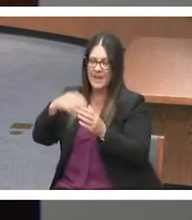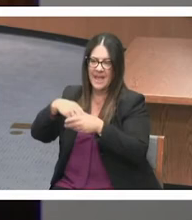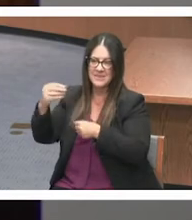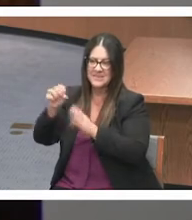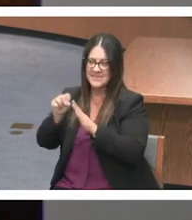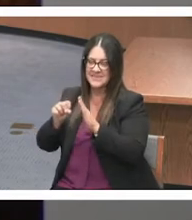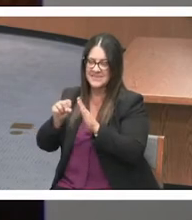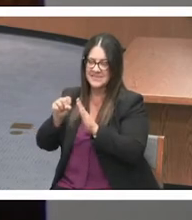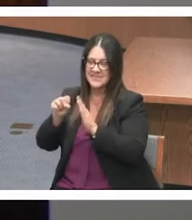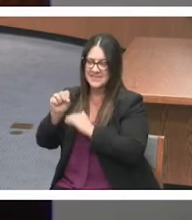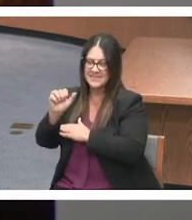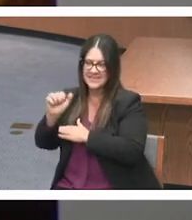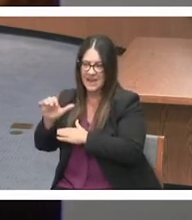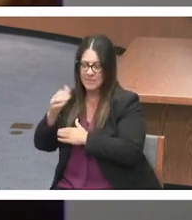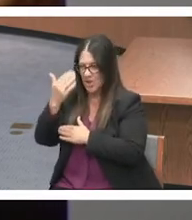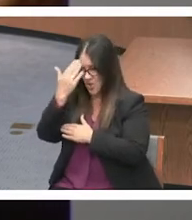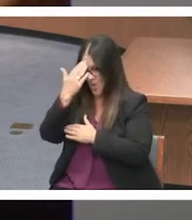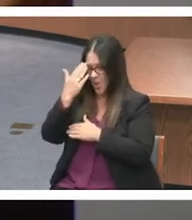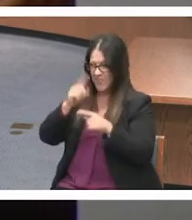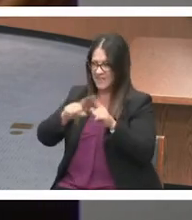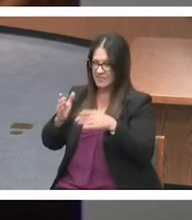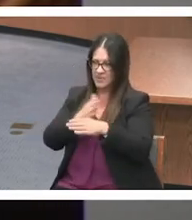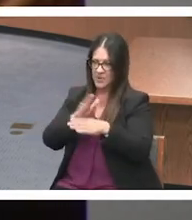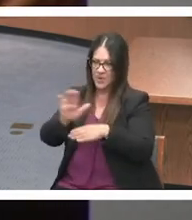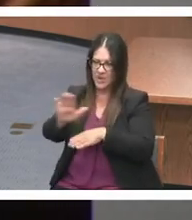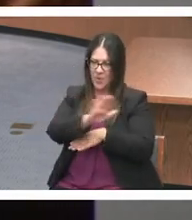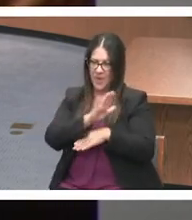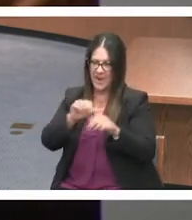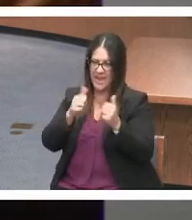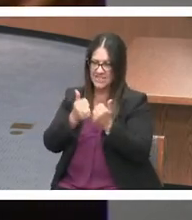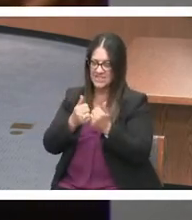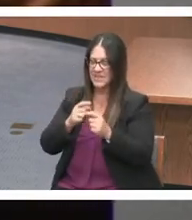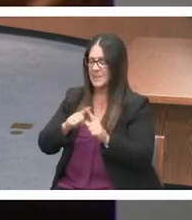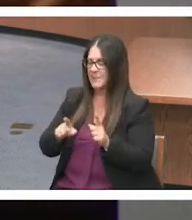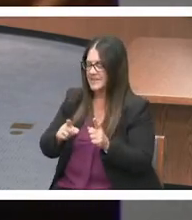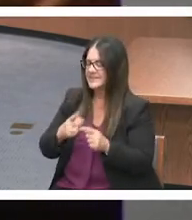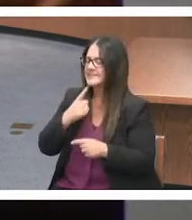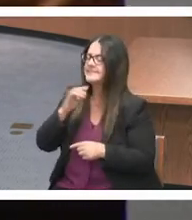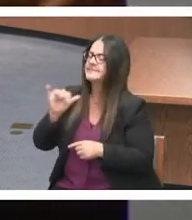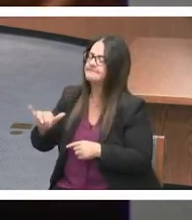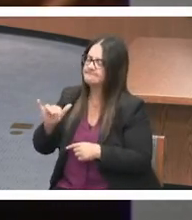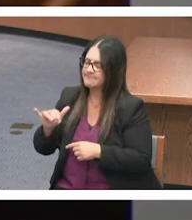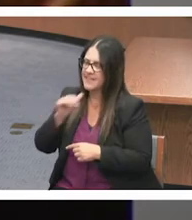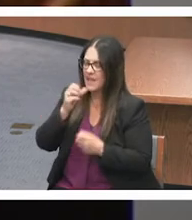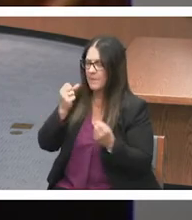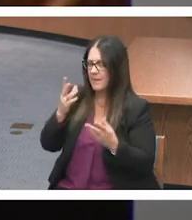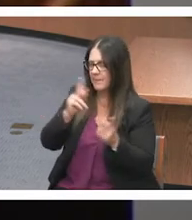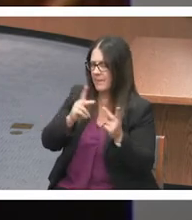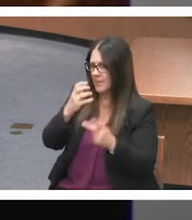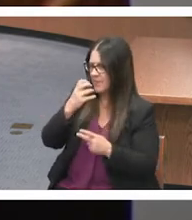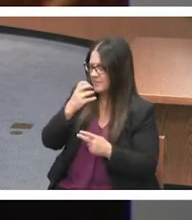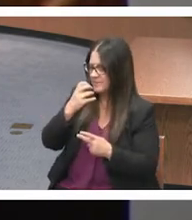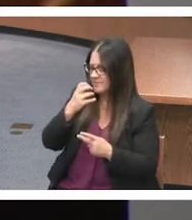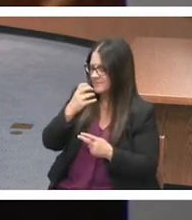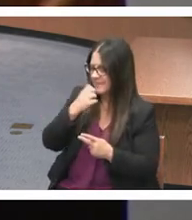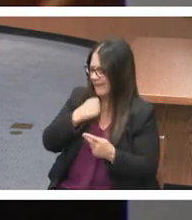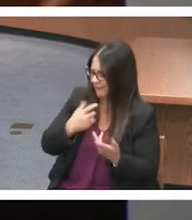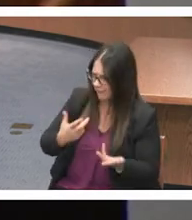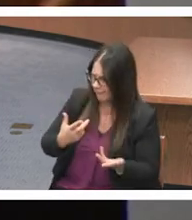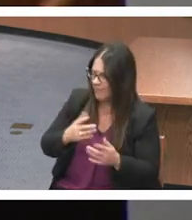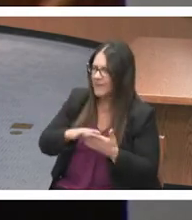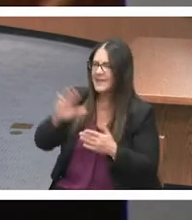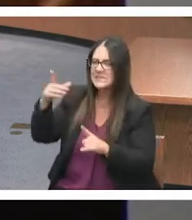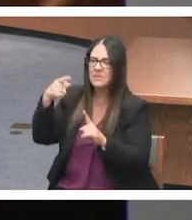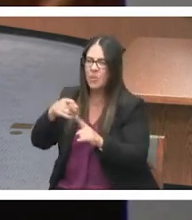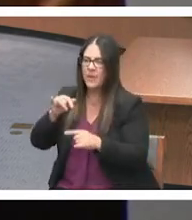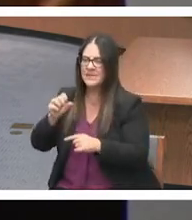your agencies. You may feel very important in your own agency, but not that many people care. And so his point was